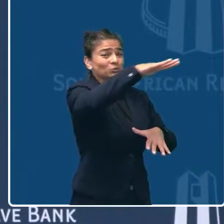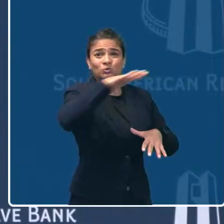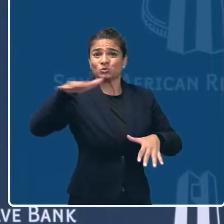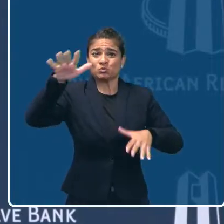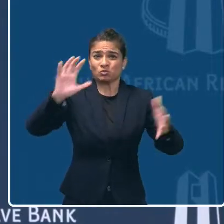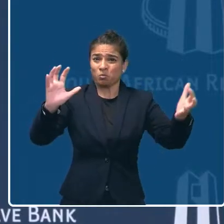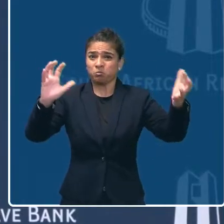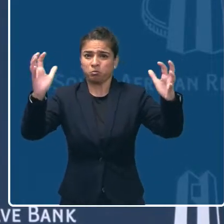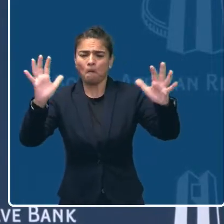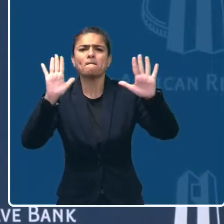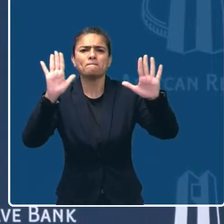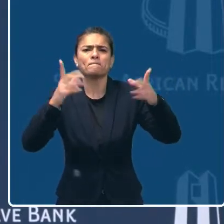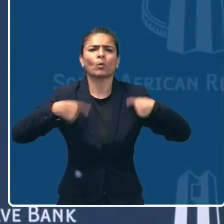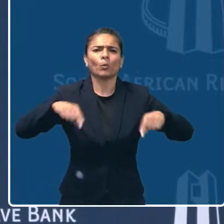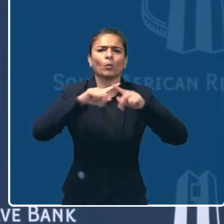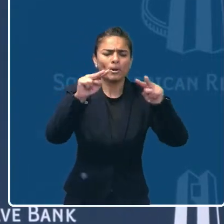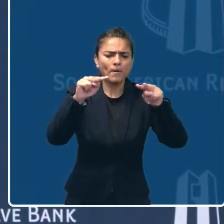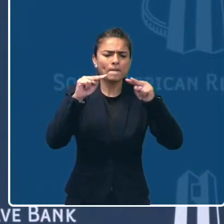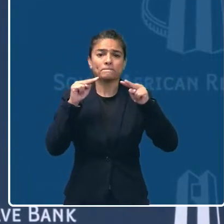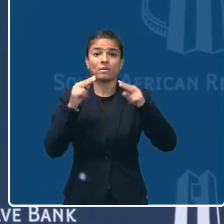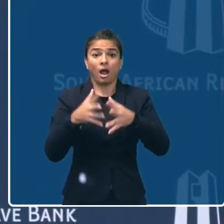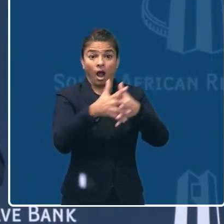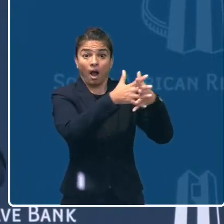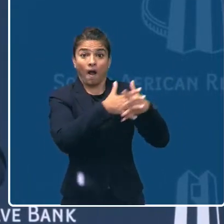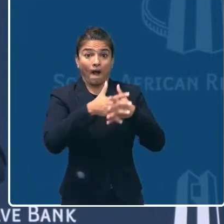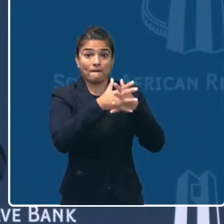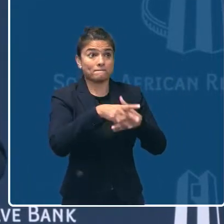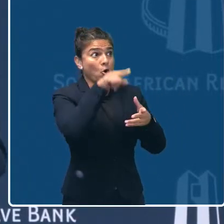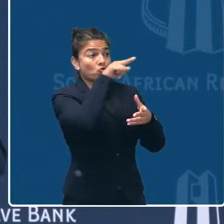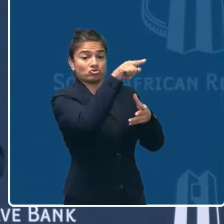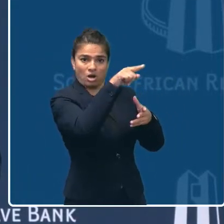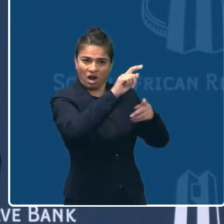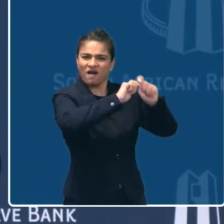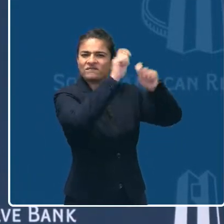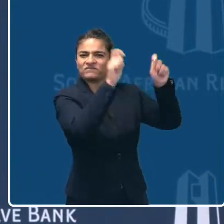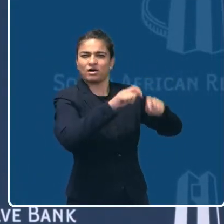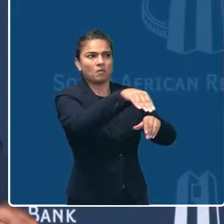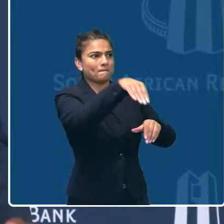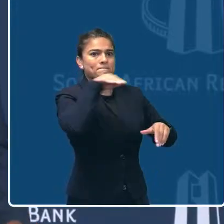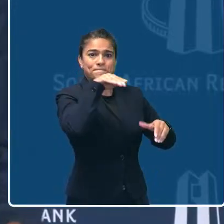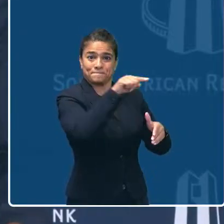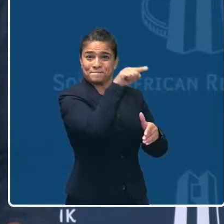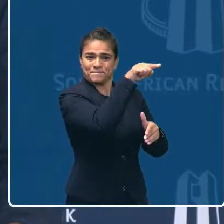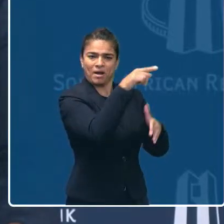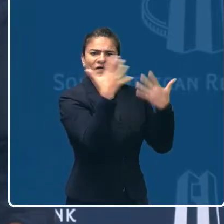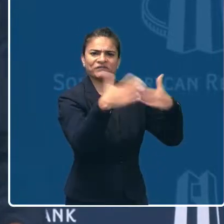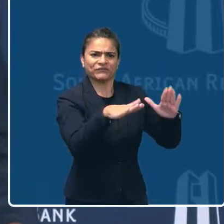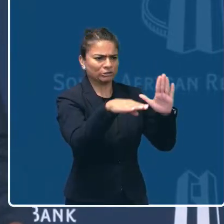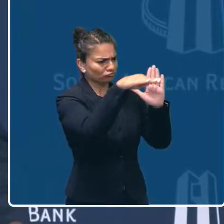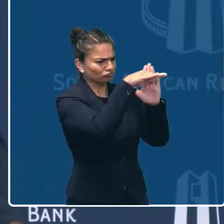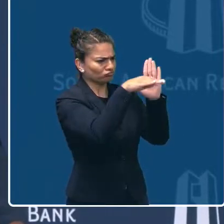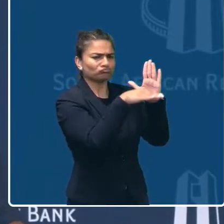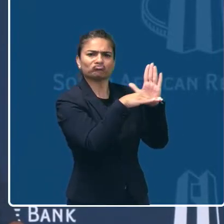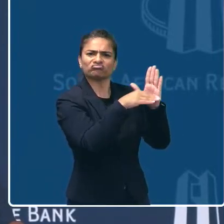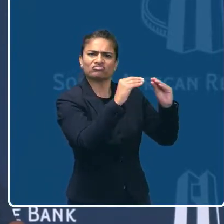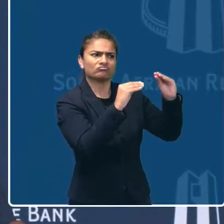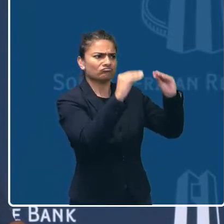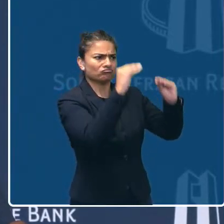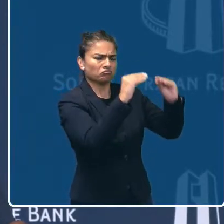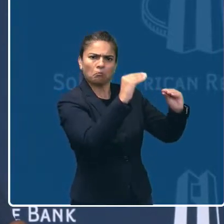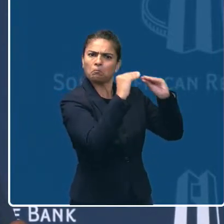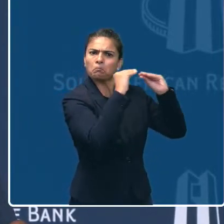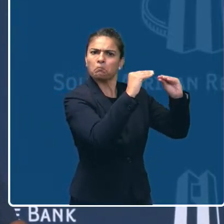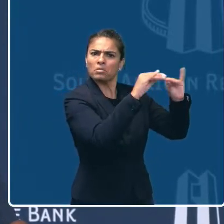we see global interest rates slightly lower this year. The US Federal Reserve has kept rates